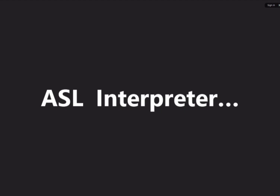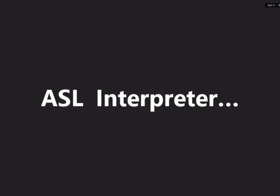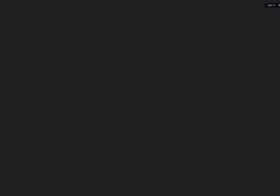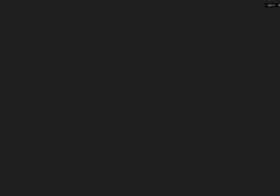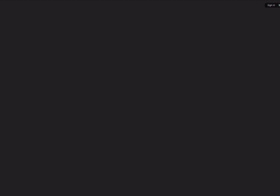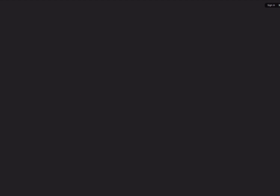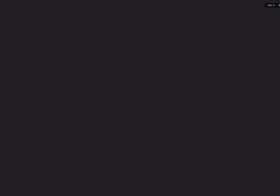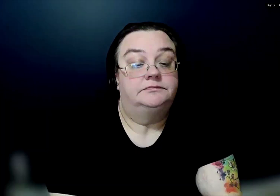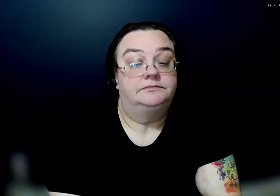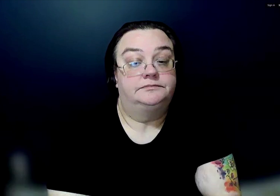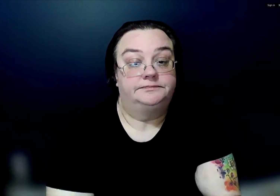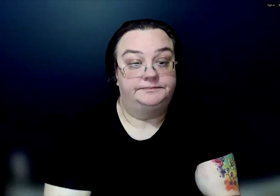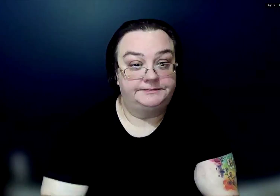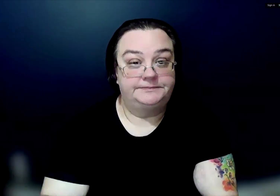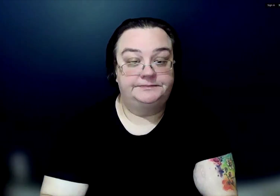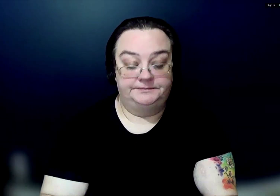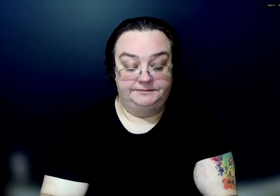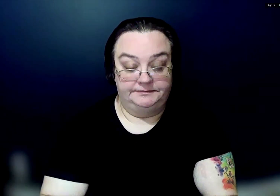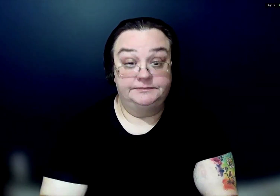Right, so.